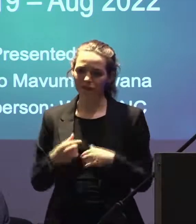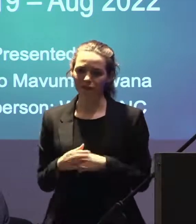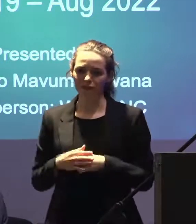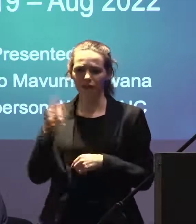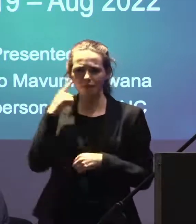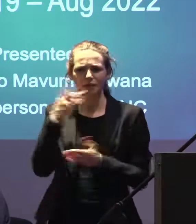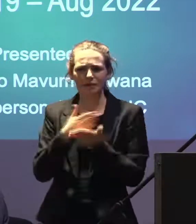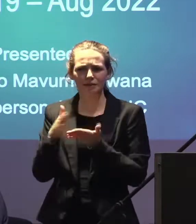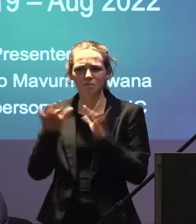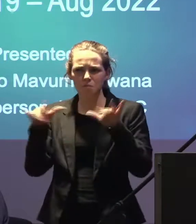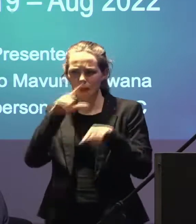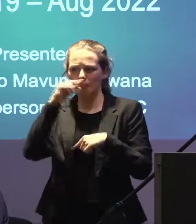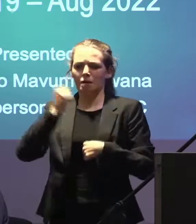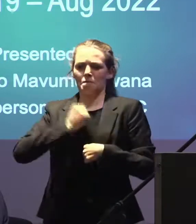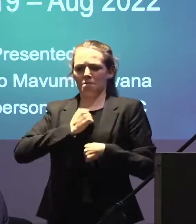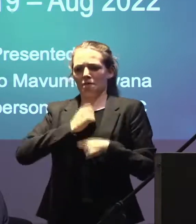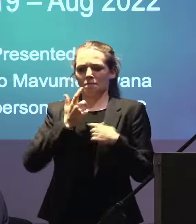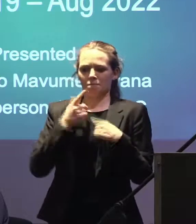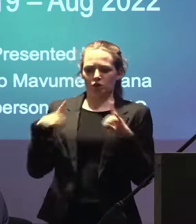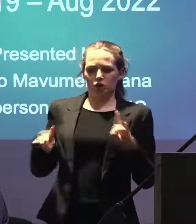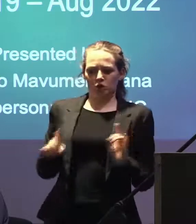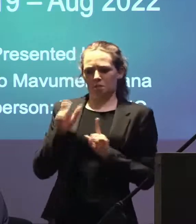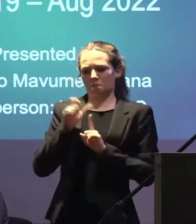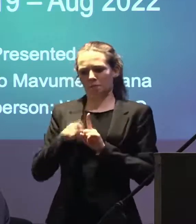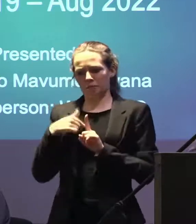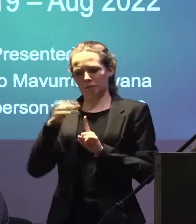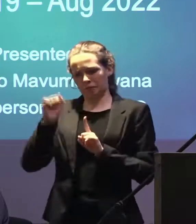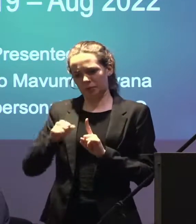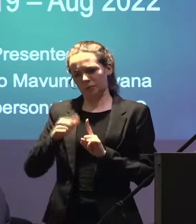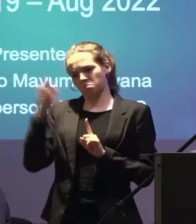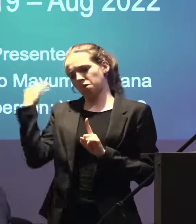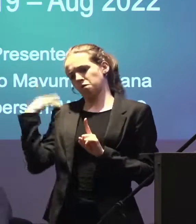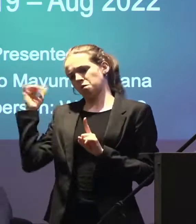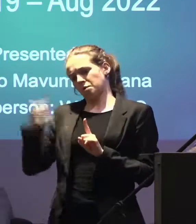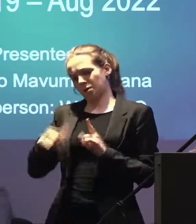me chairperson. I guess once a chairperson, always a chairperson.